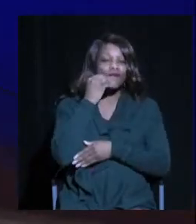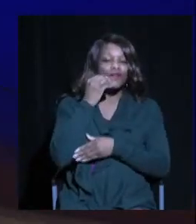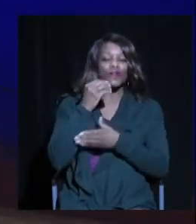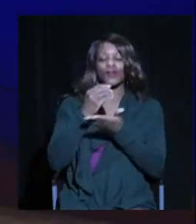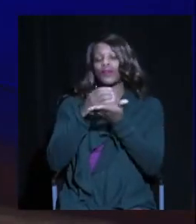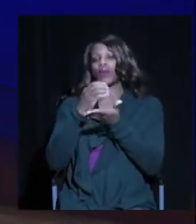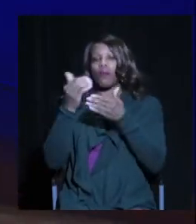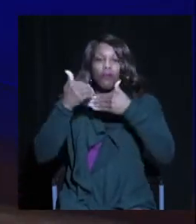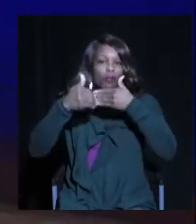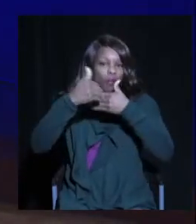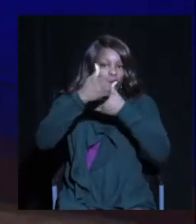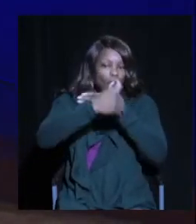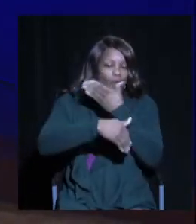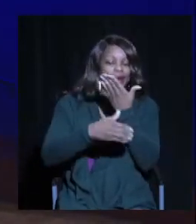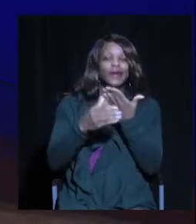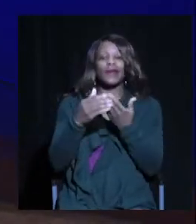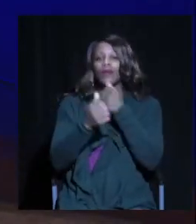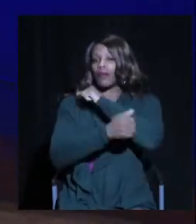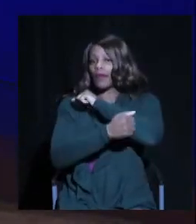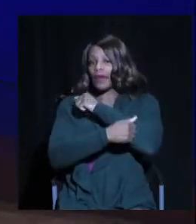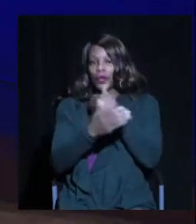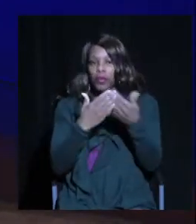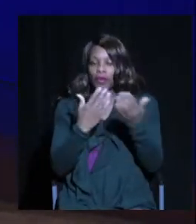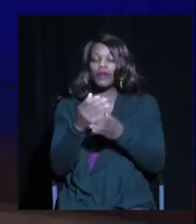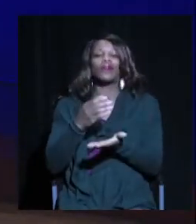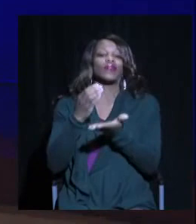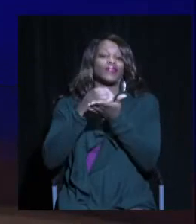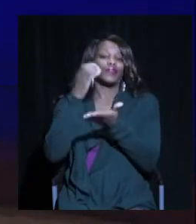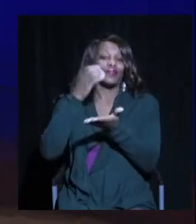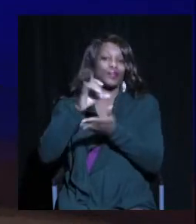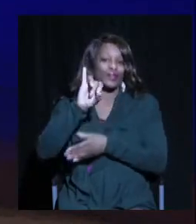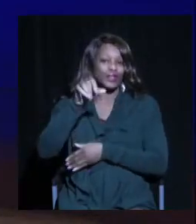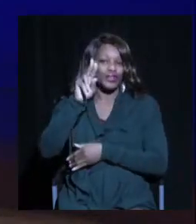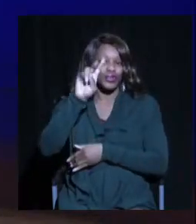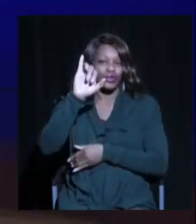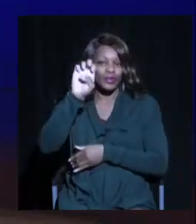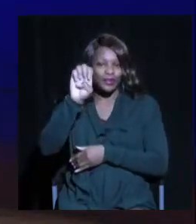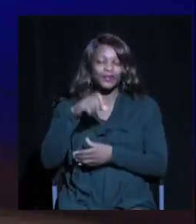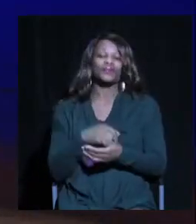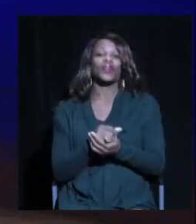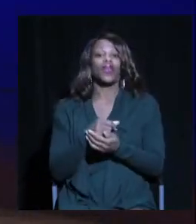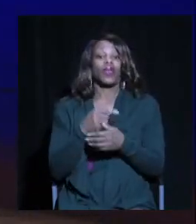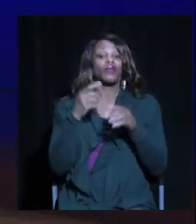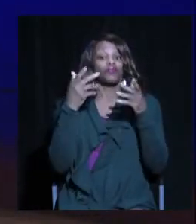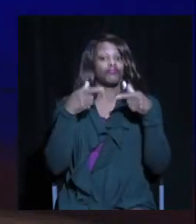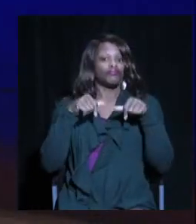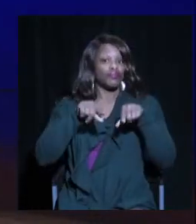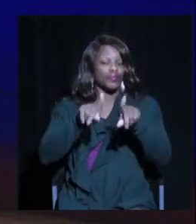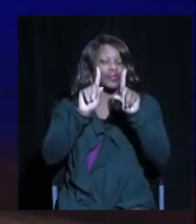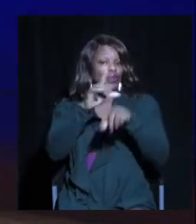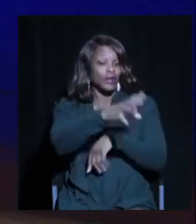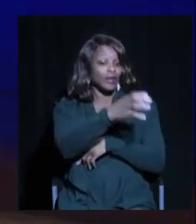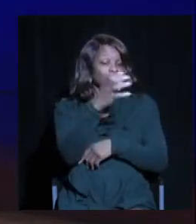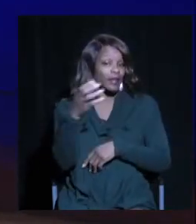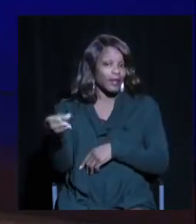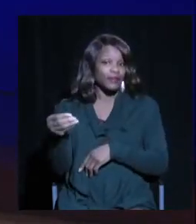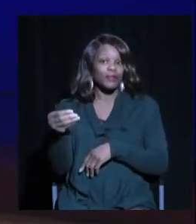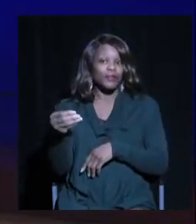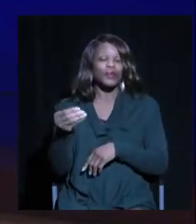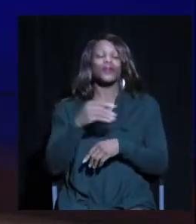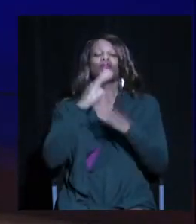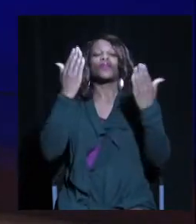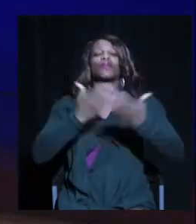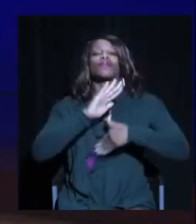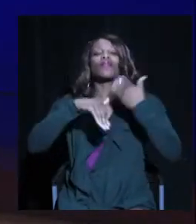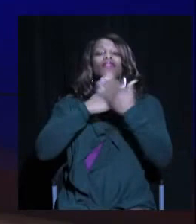piece of bread, a cracker, and some juice. While you're getting that, I want to take this time to welcome all of our first-time